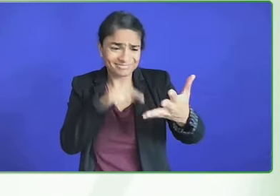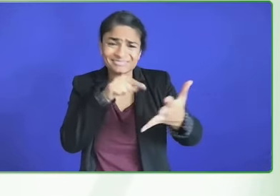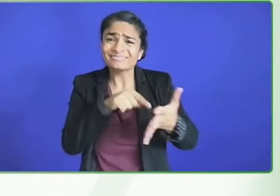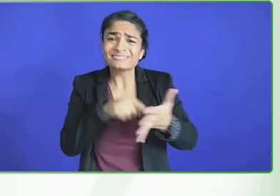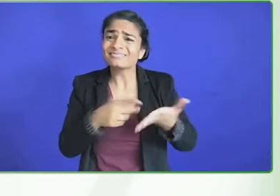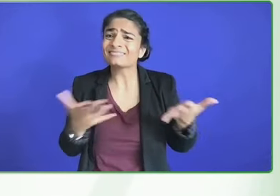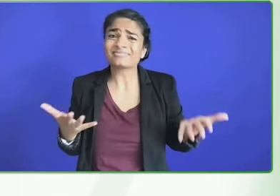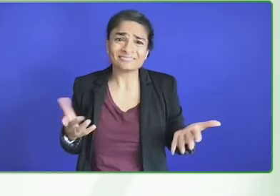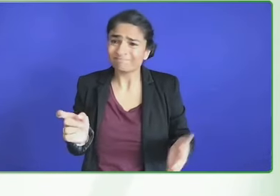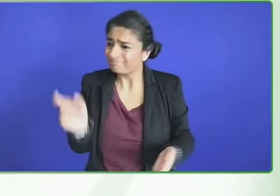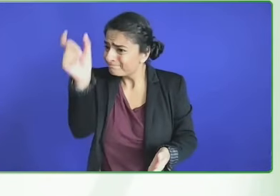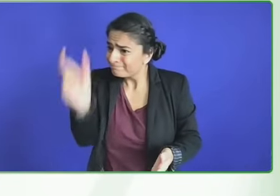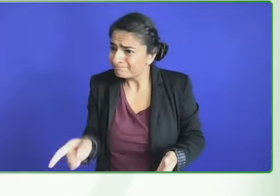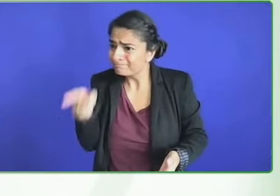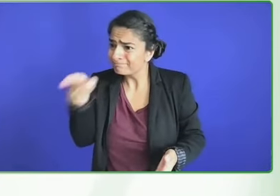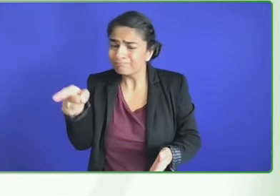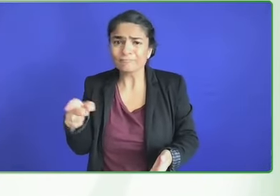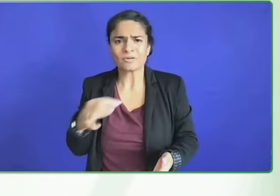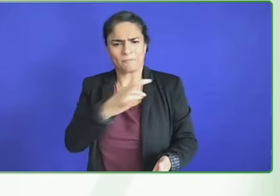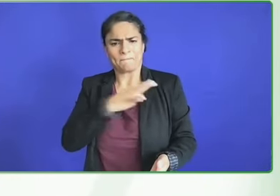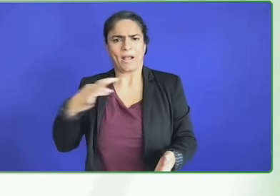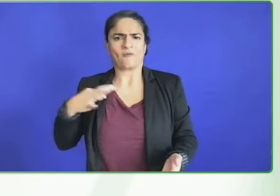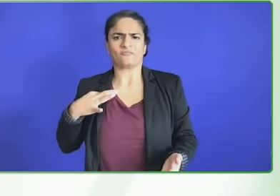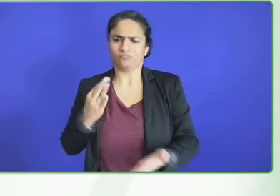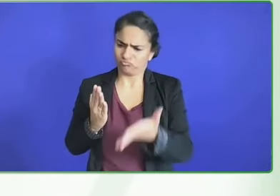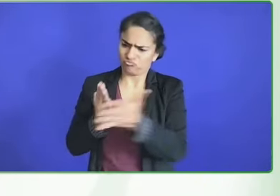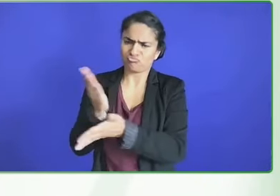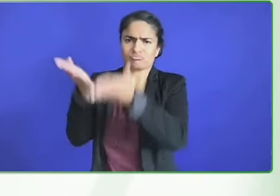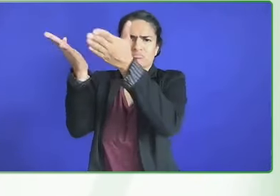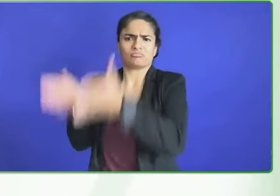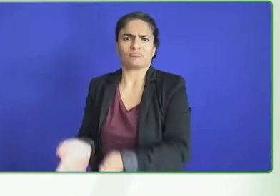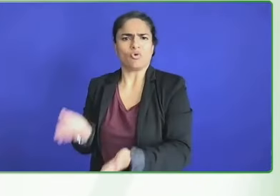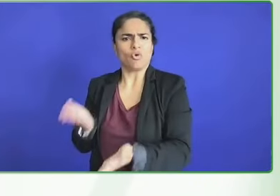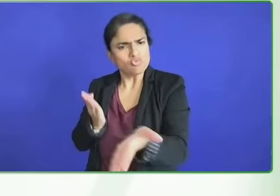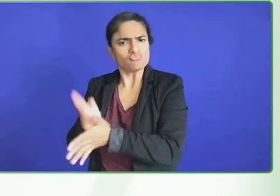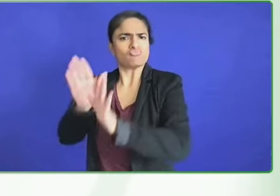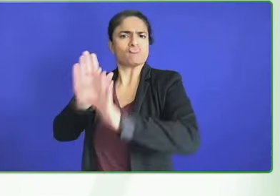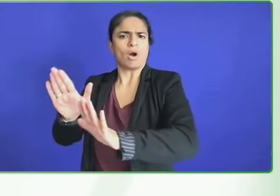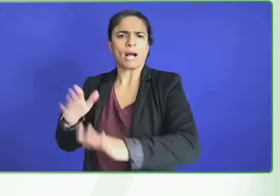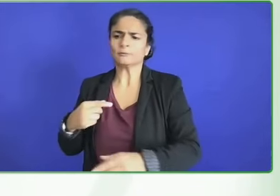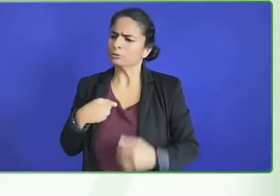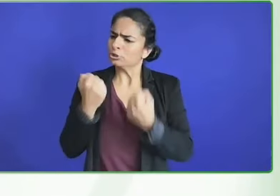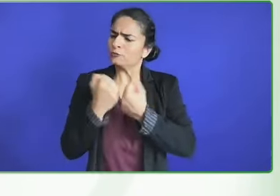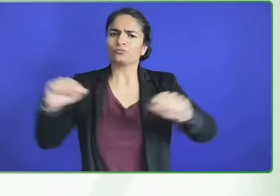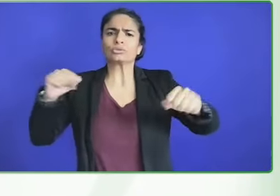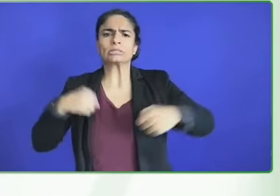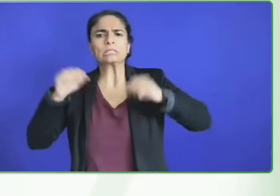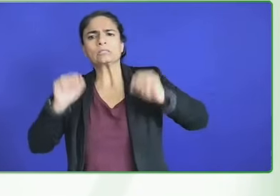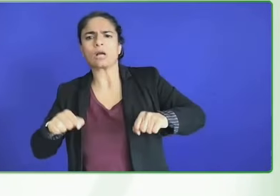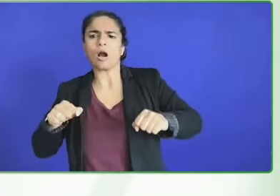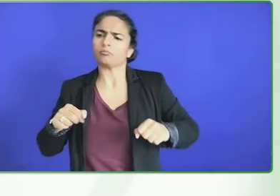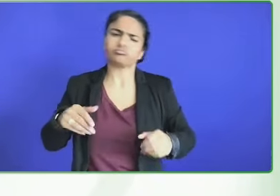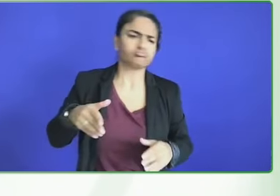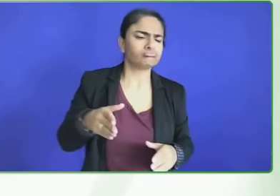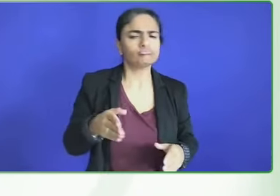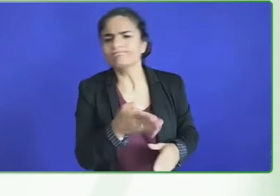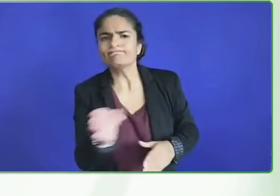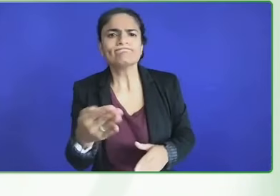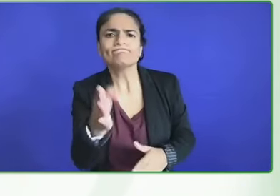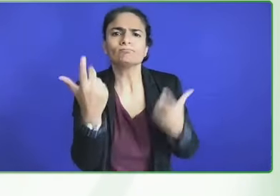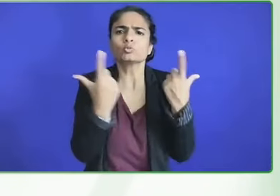living. We're talking about equal participation and non-discrimination in education, in employment.